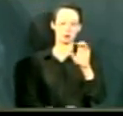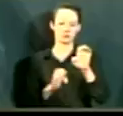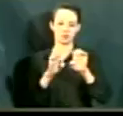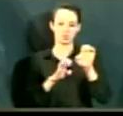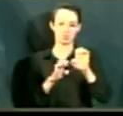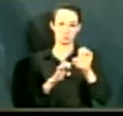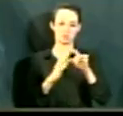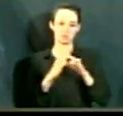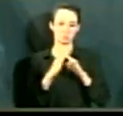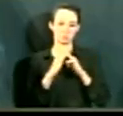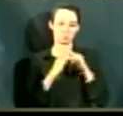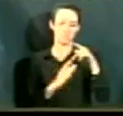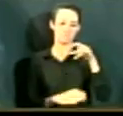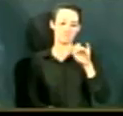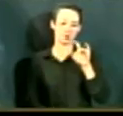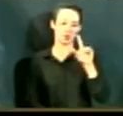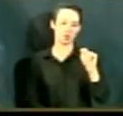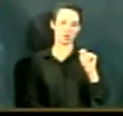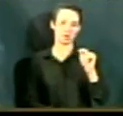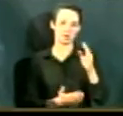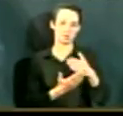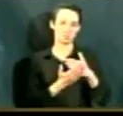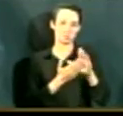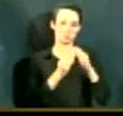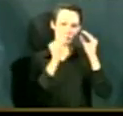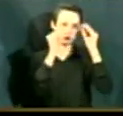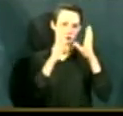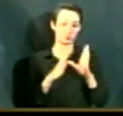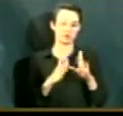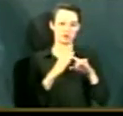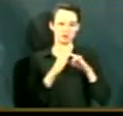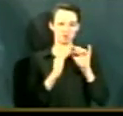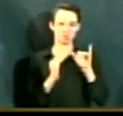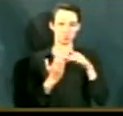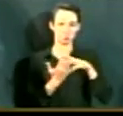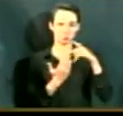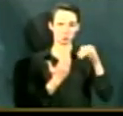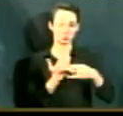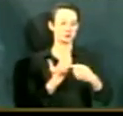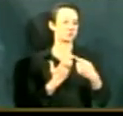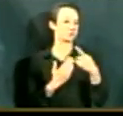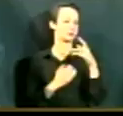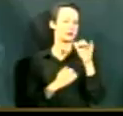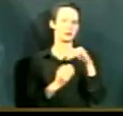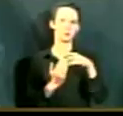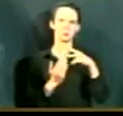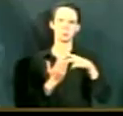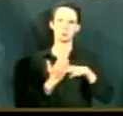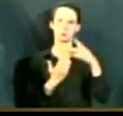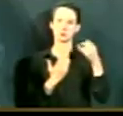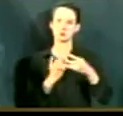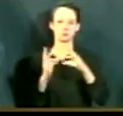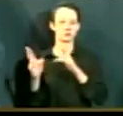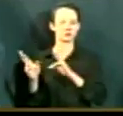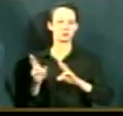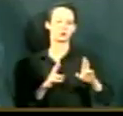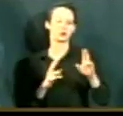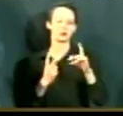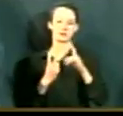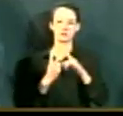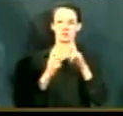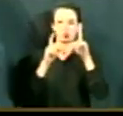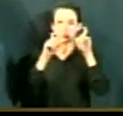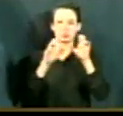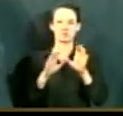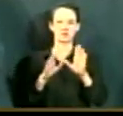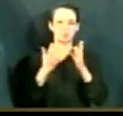we started that pilot project in Knox County, it was ready to go. It had already been tested.